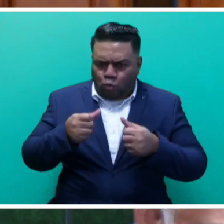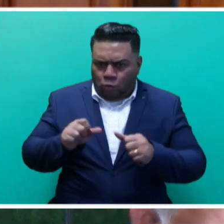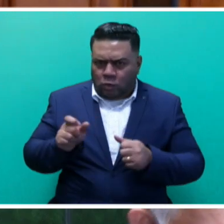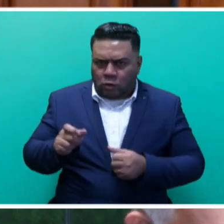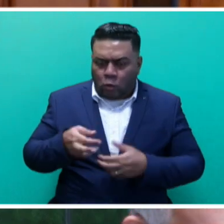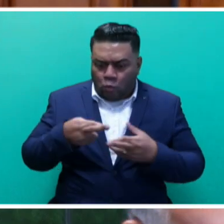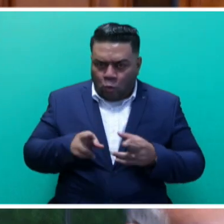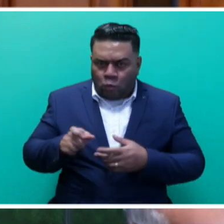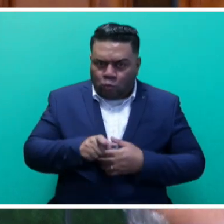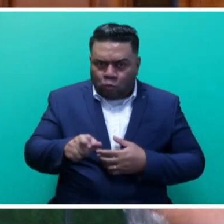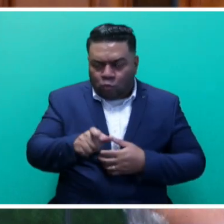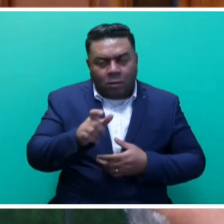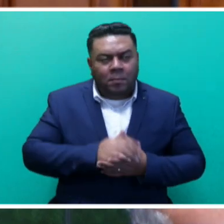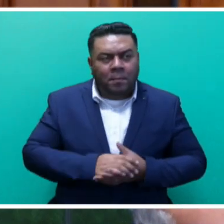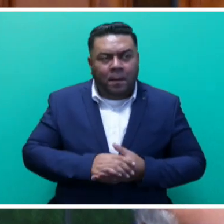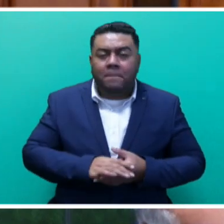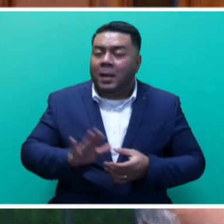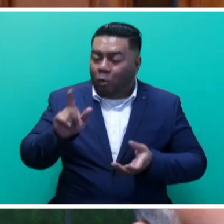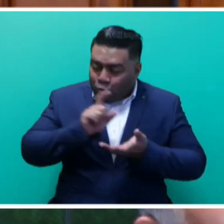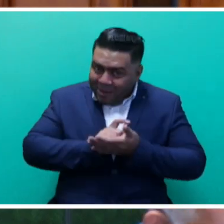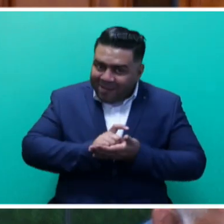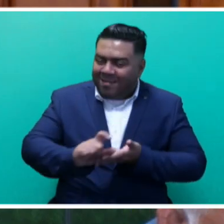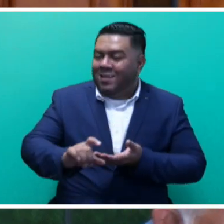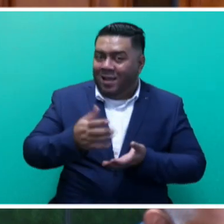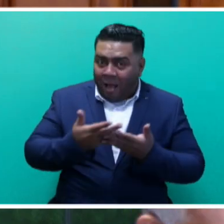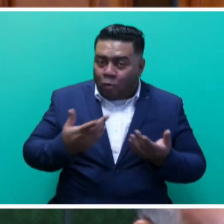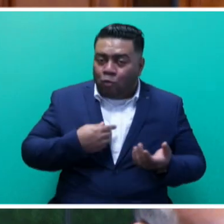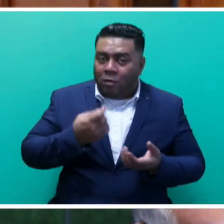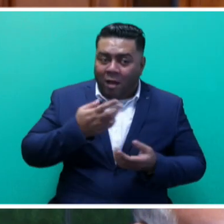But let me make it clear to the House that